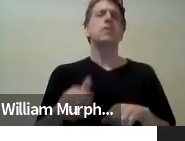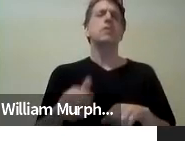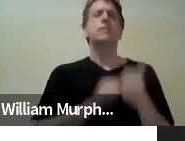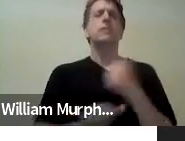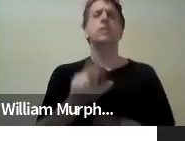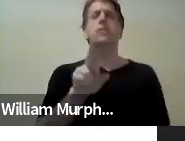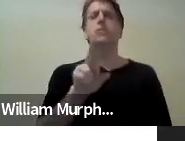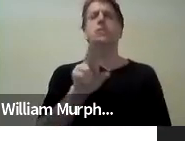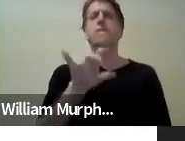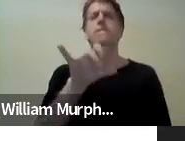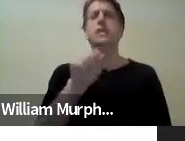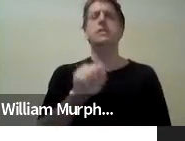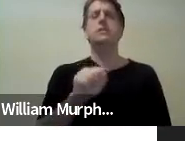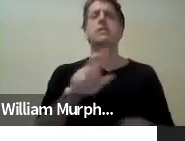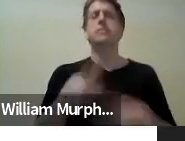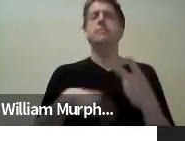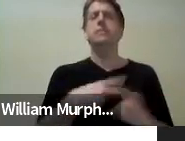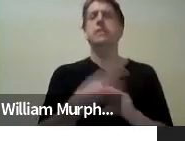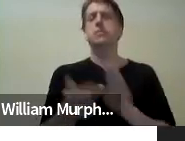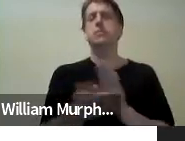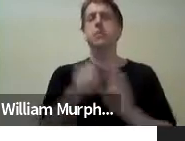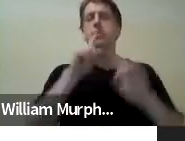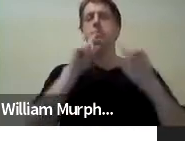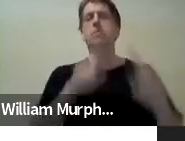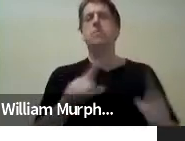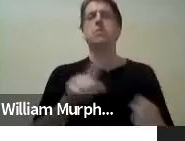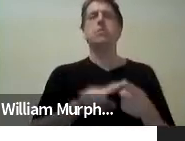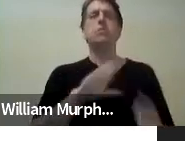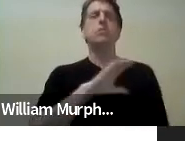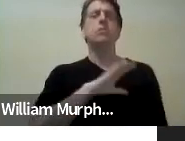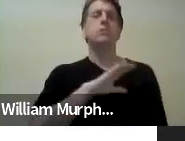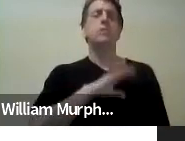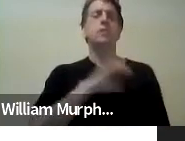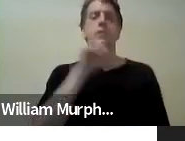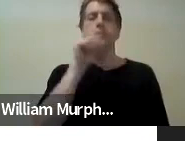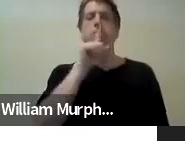that you report to the police. And, you know, it's not